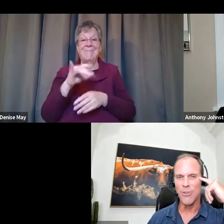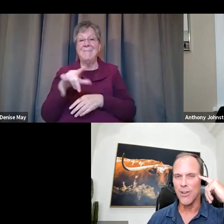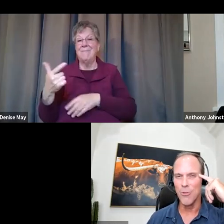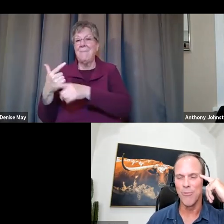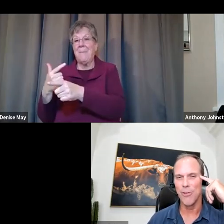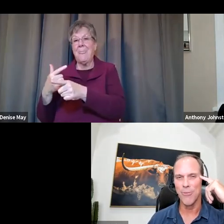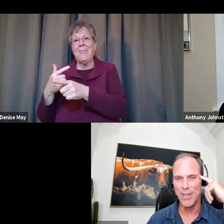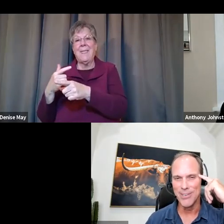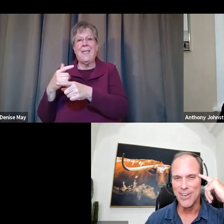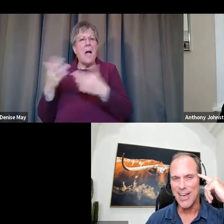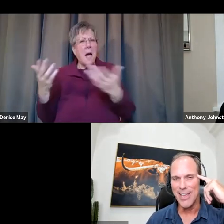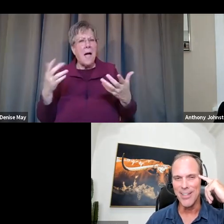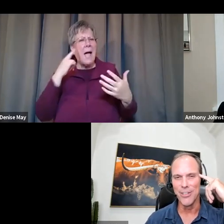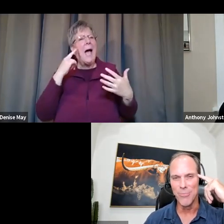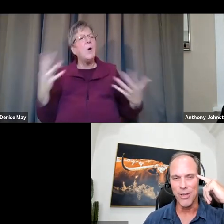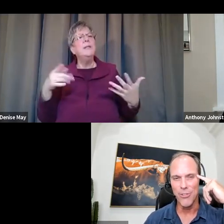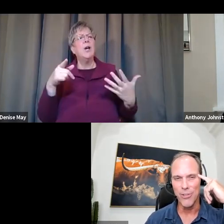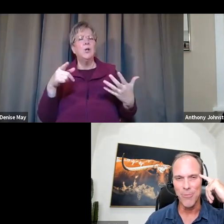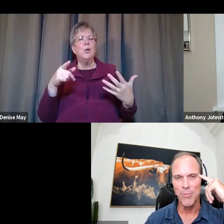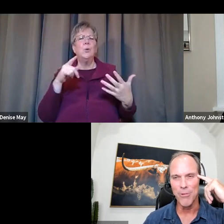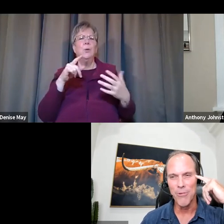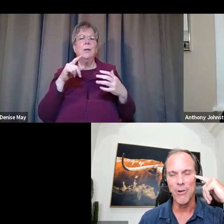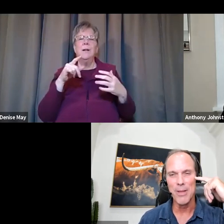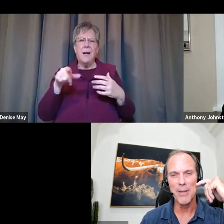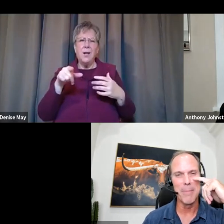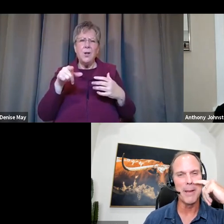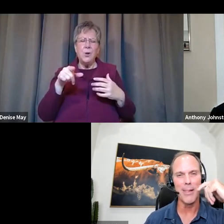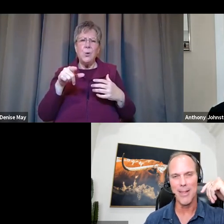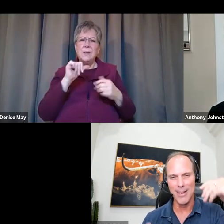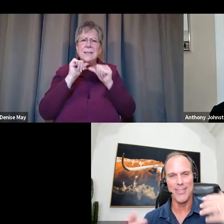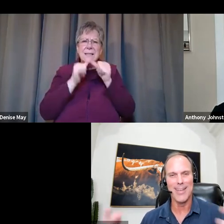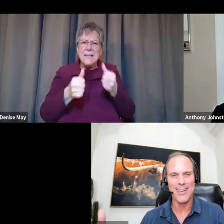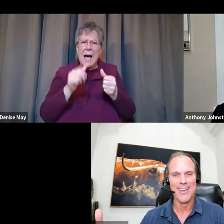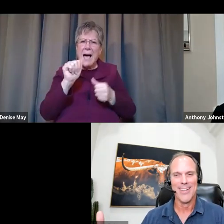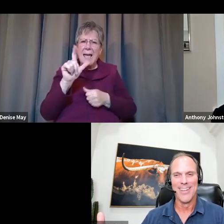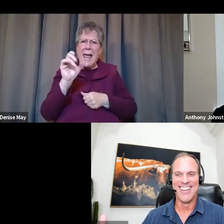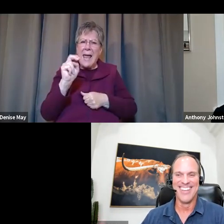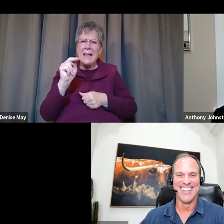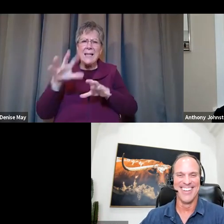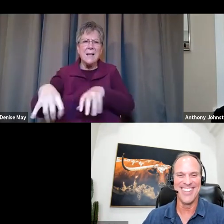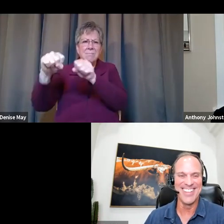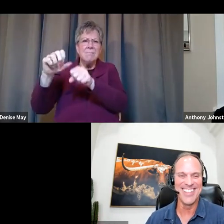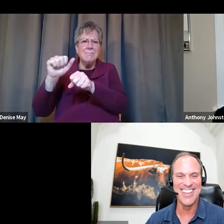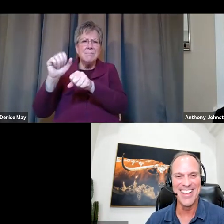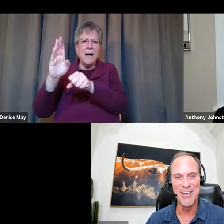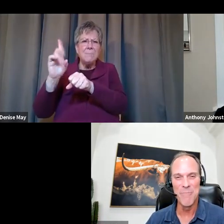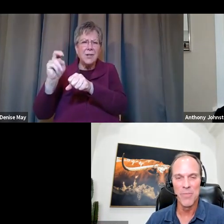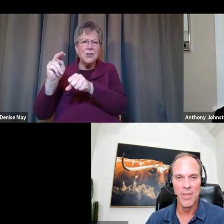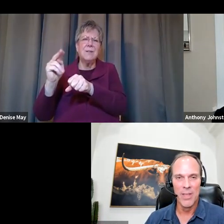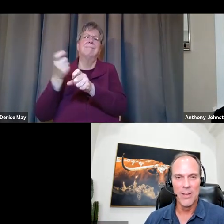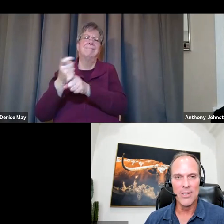and how dare you, Professor Mann, deny alien abductions here in a public forum? But I'll let that